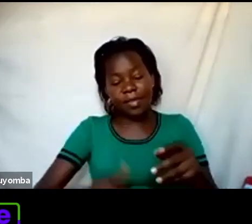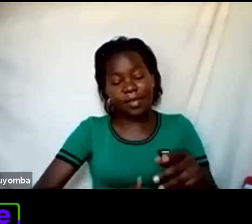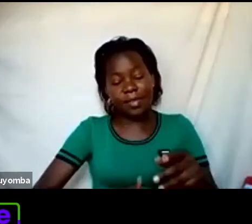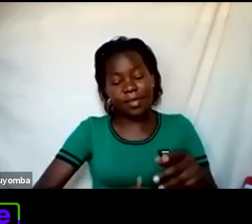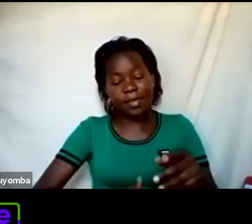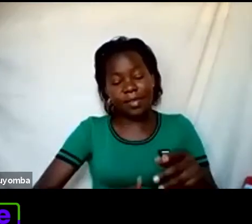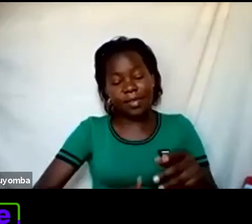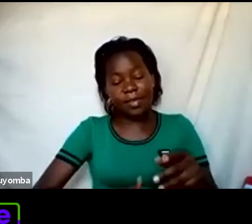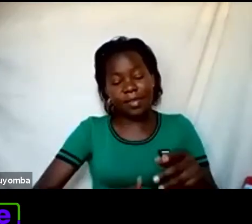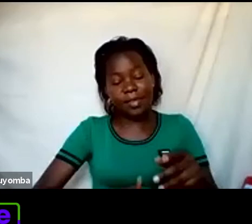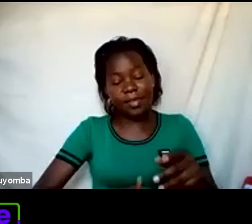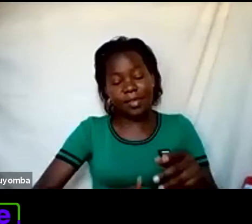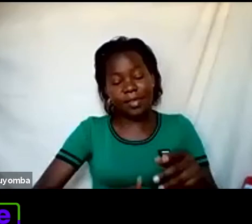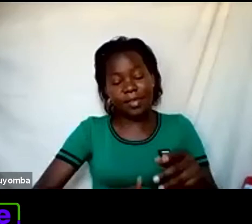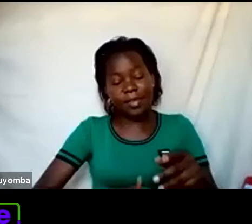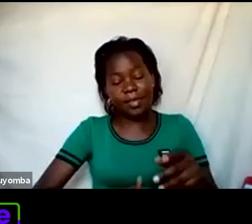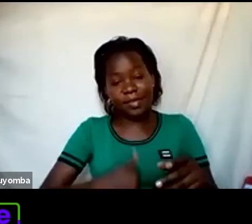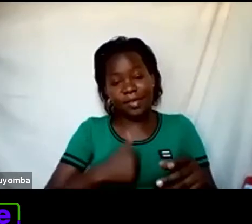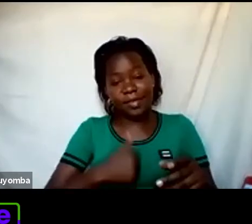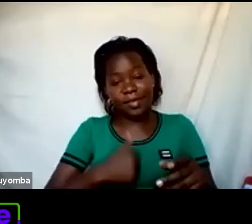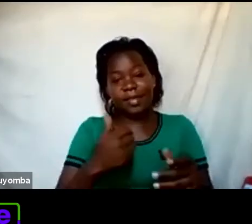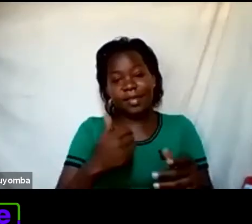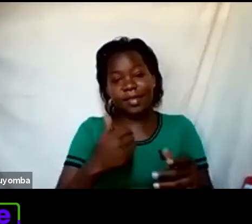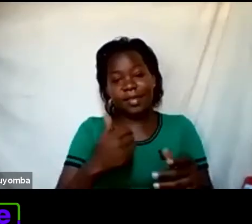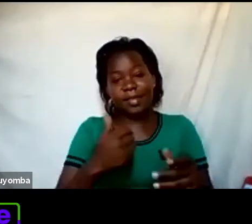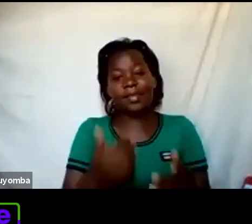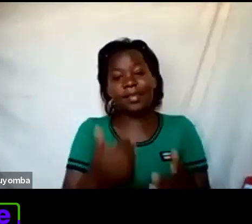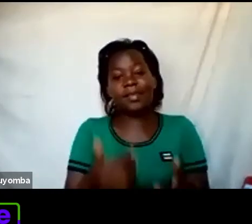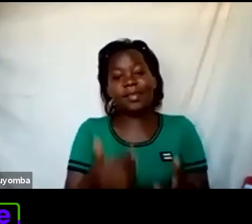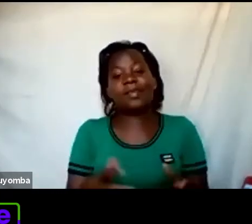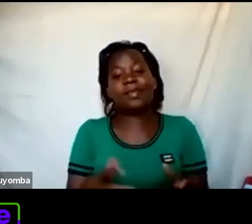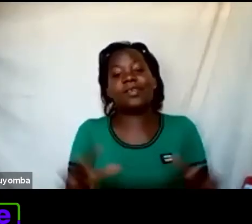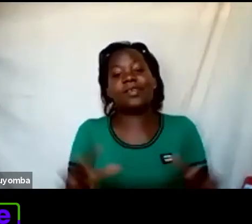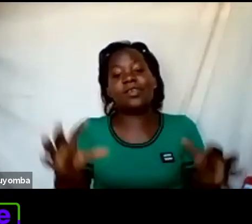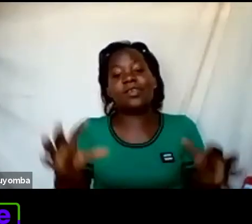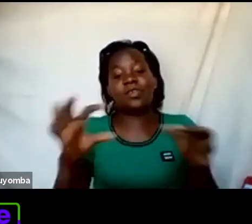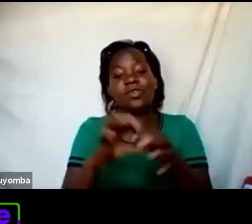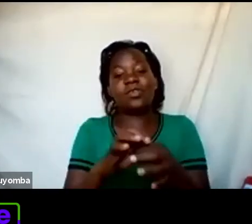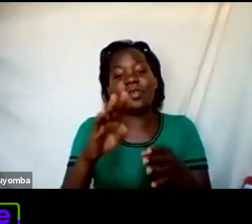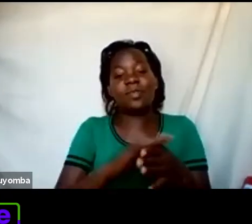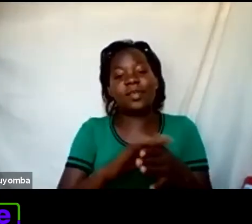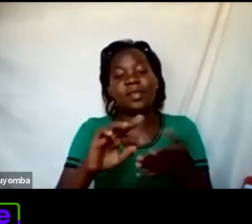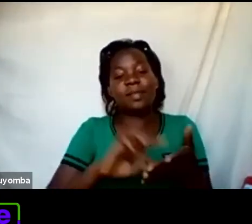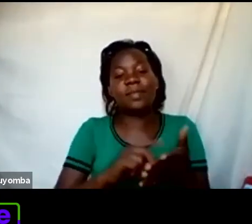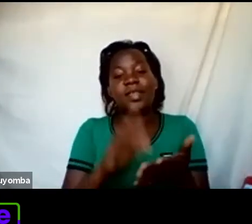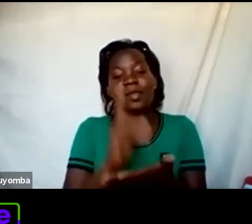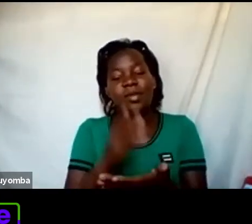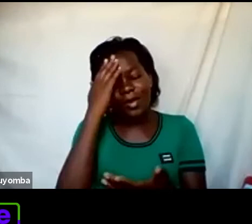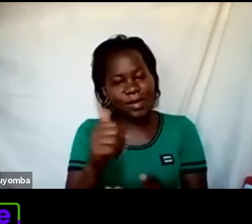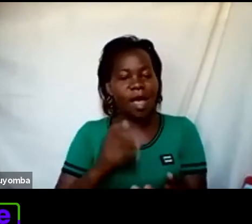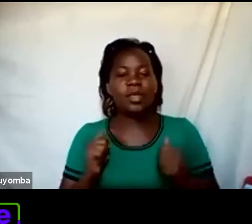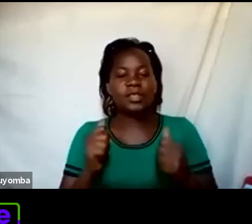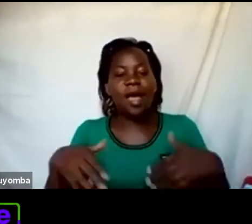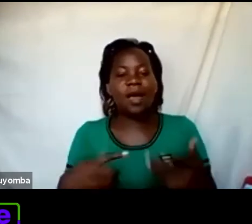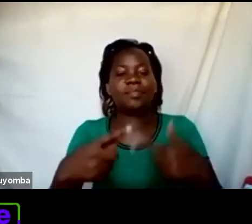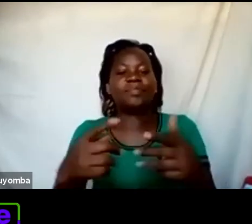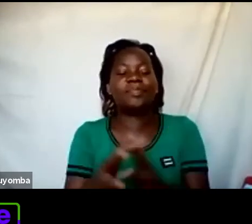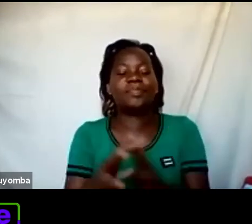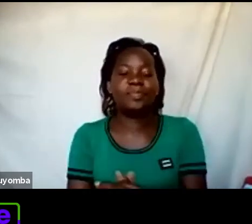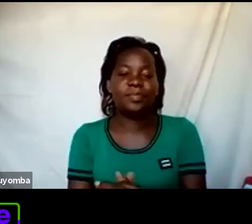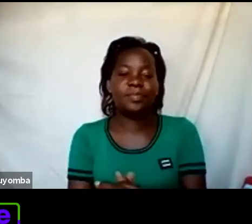it has been. I like to start from the angle of what I have seen in all these